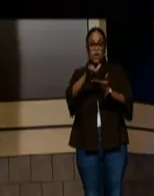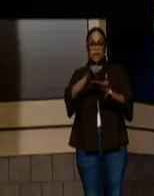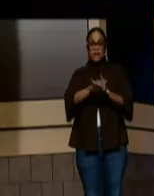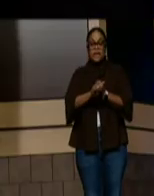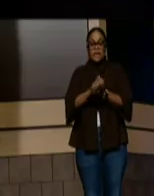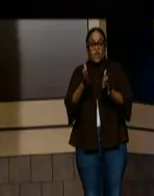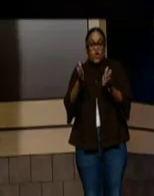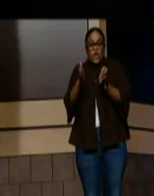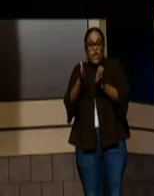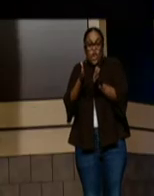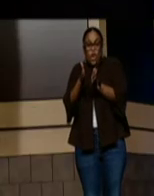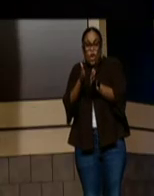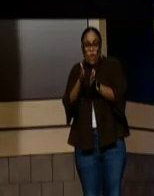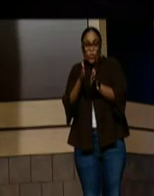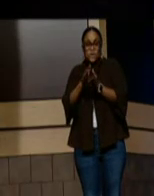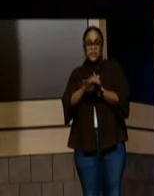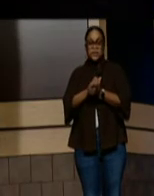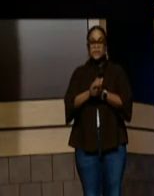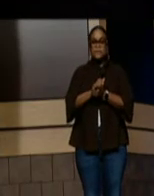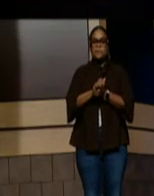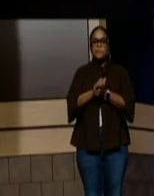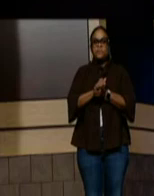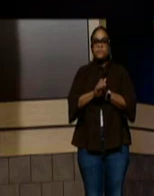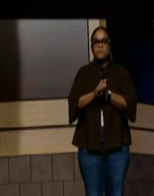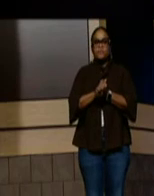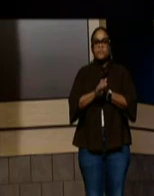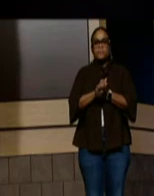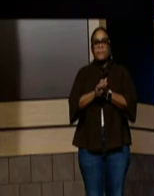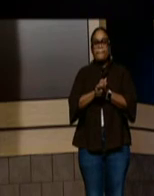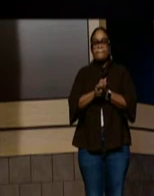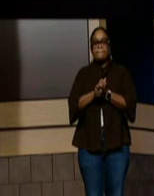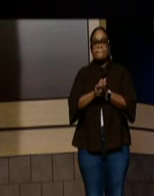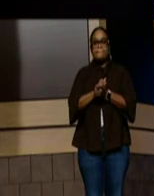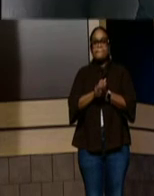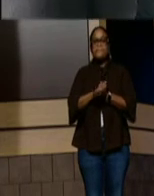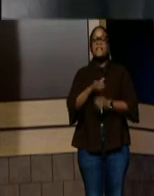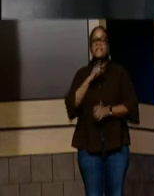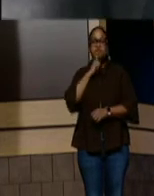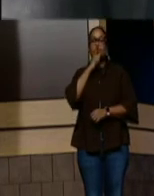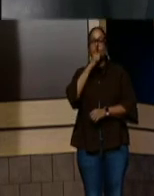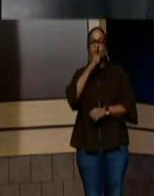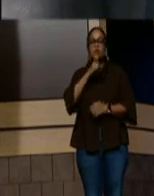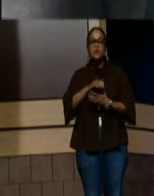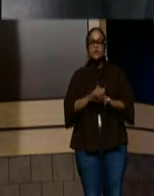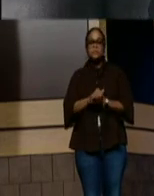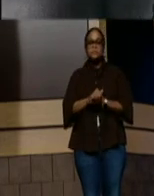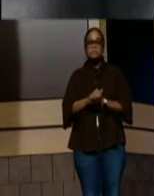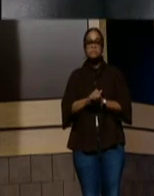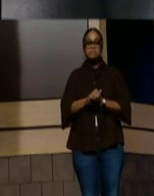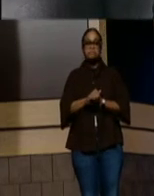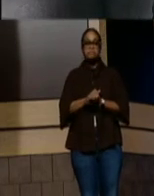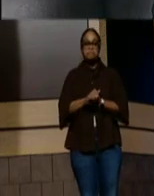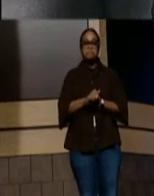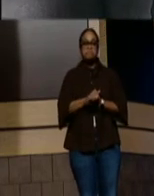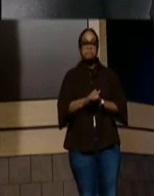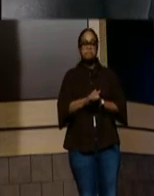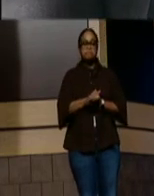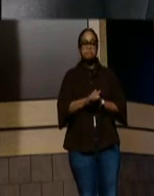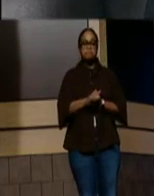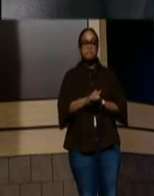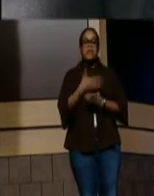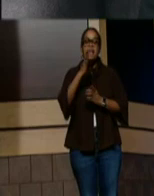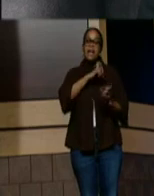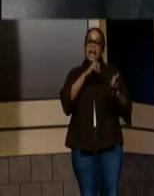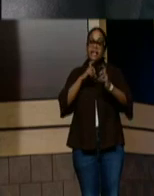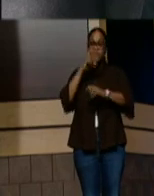so forth. And so it's not surprising. So my point there is that this is real. Having said that, God gives